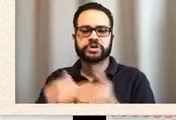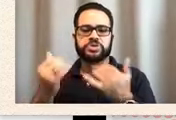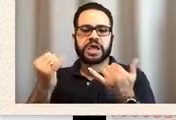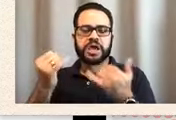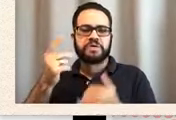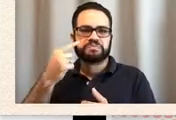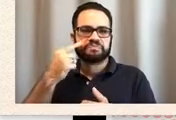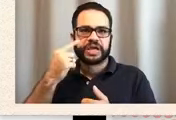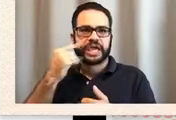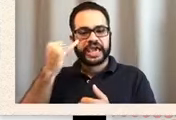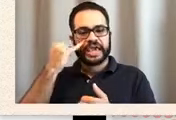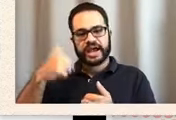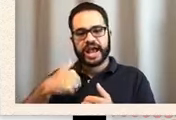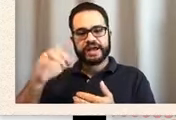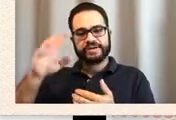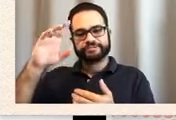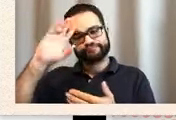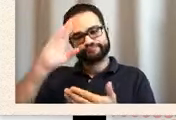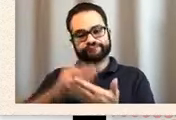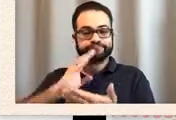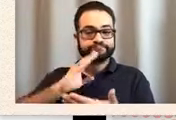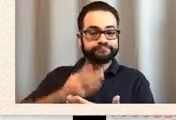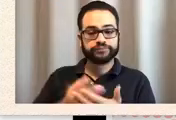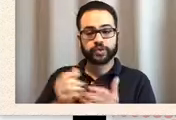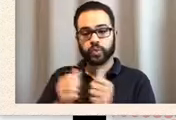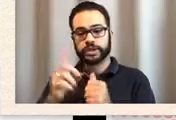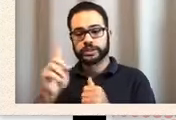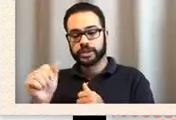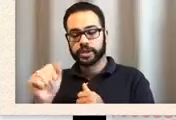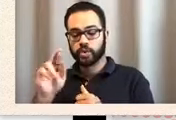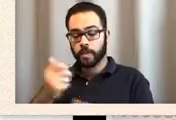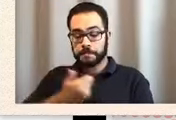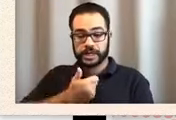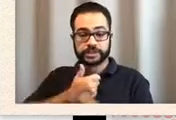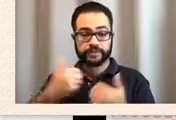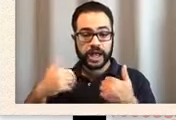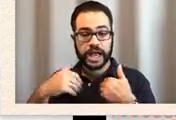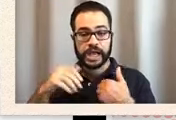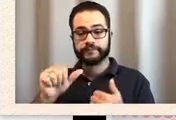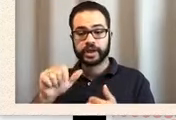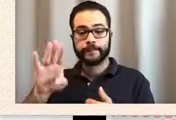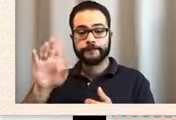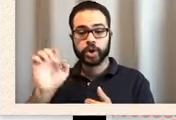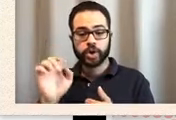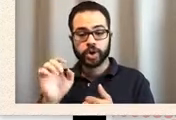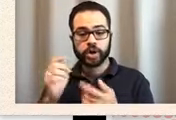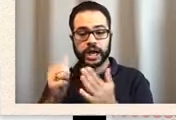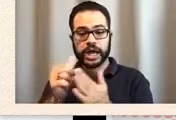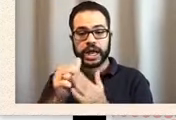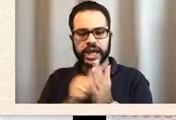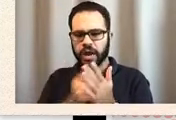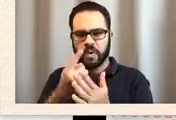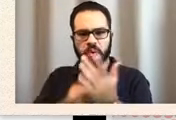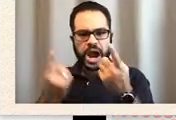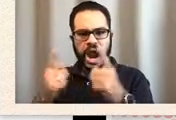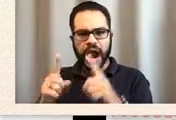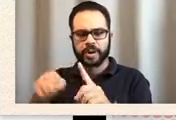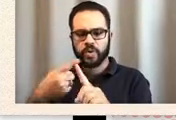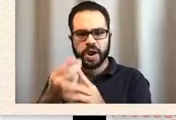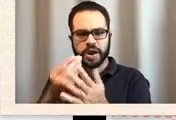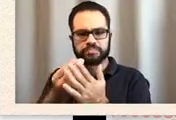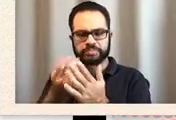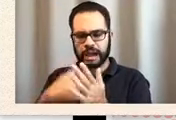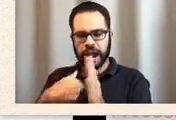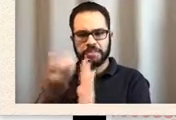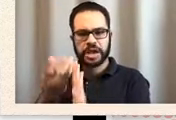with a disability or myself, I might have an ABLE account. If what's going to happen to it when I pass away? What's the plan I want